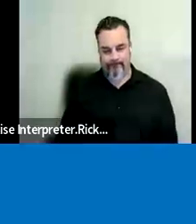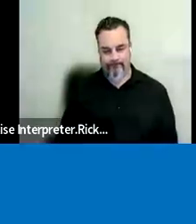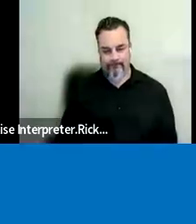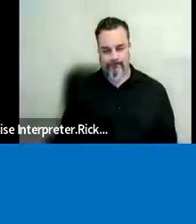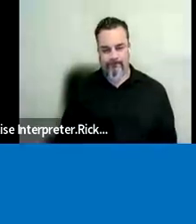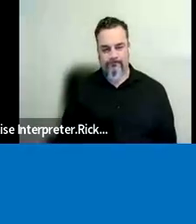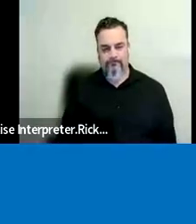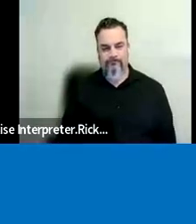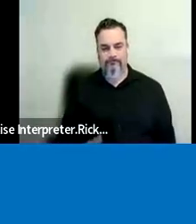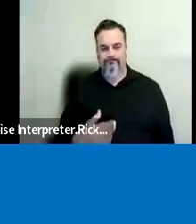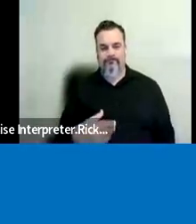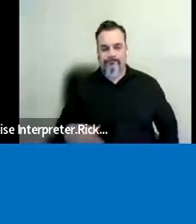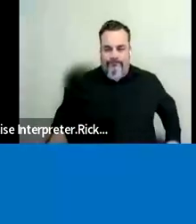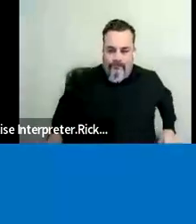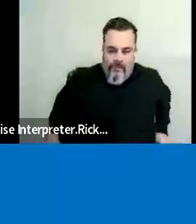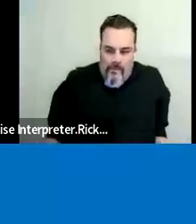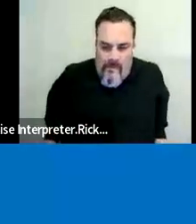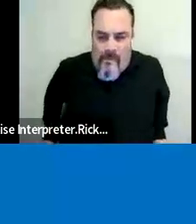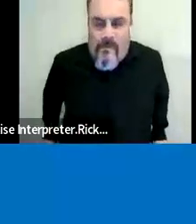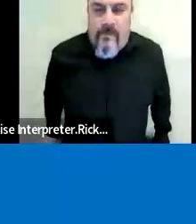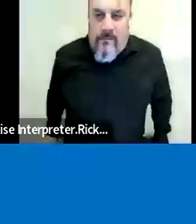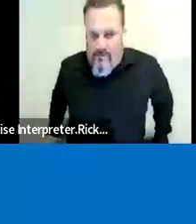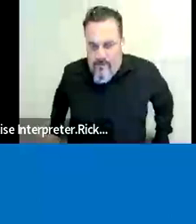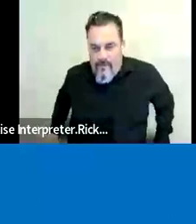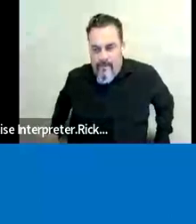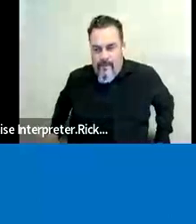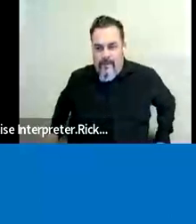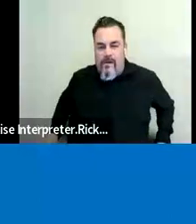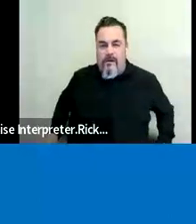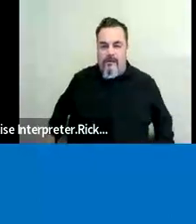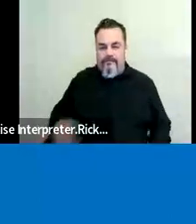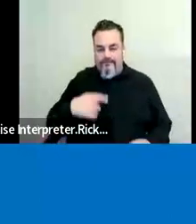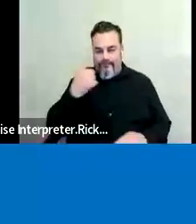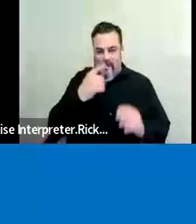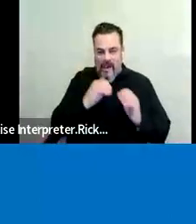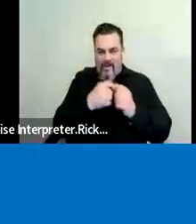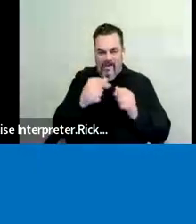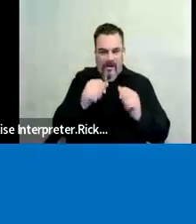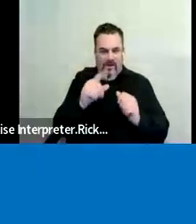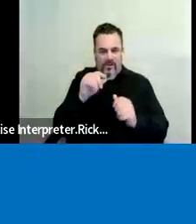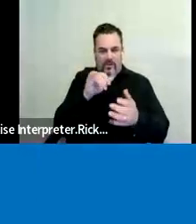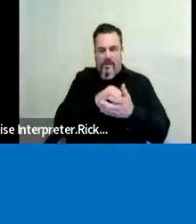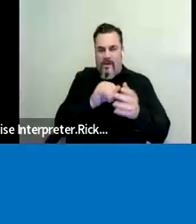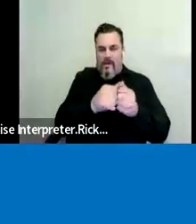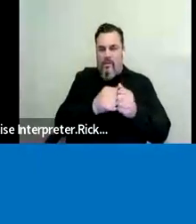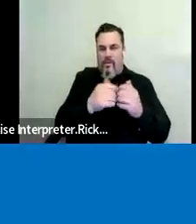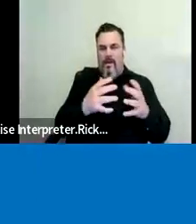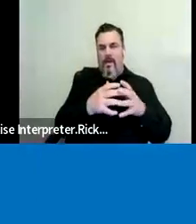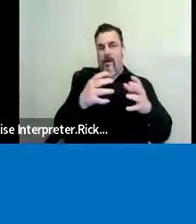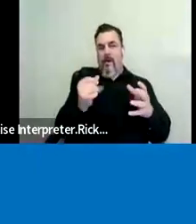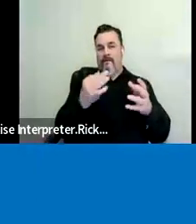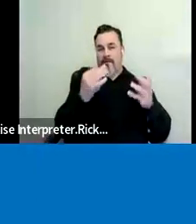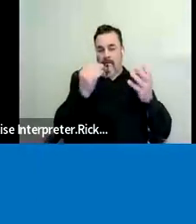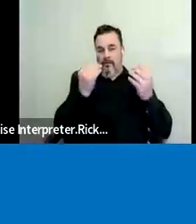I wonder how we could do that. Does anyone have ideas about how you could do that without a lot of